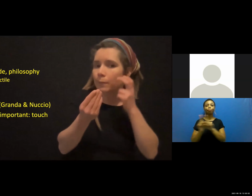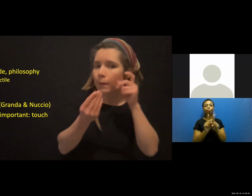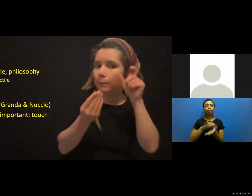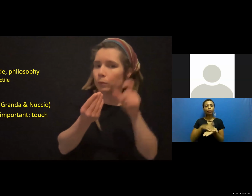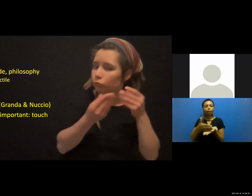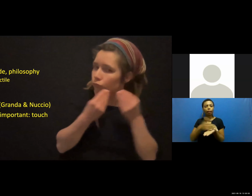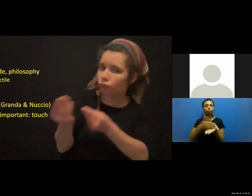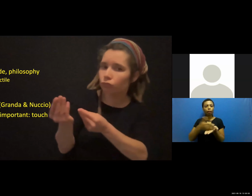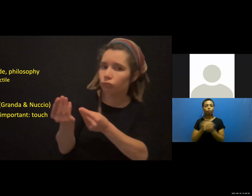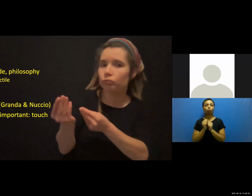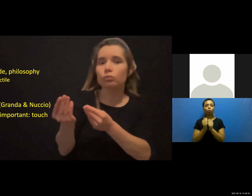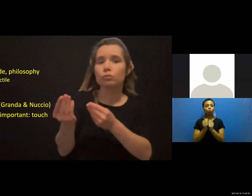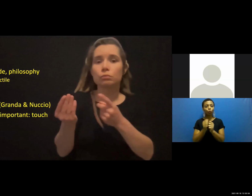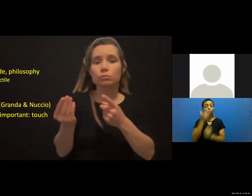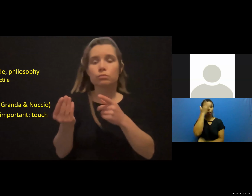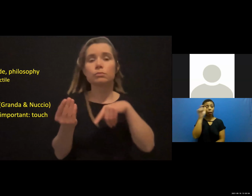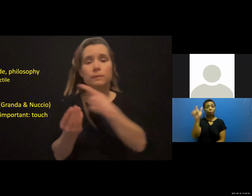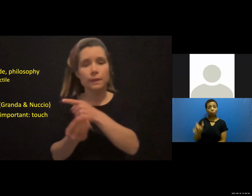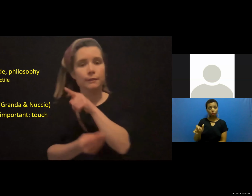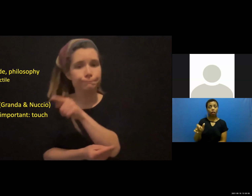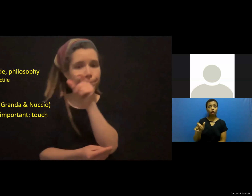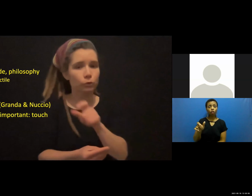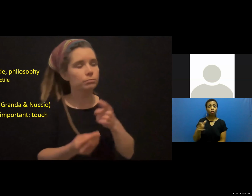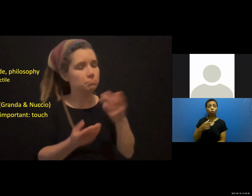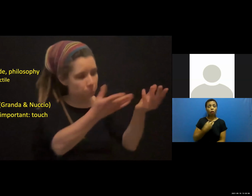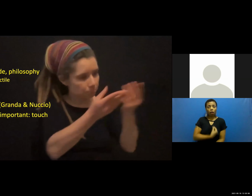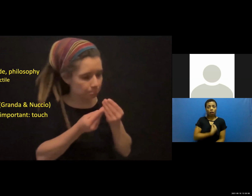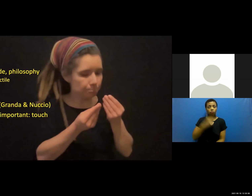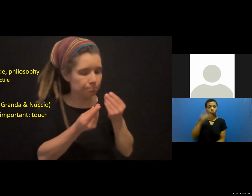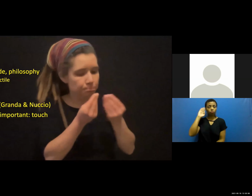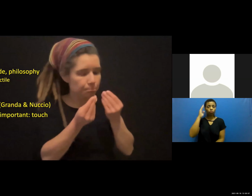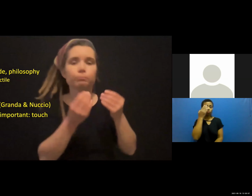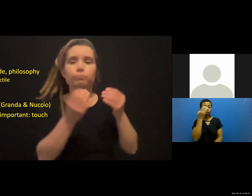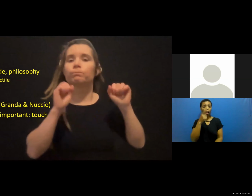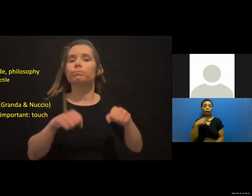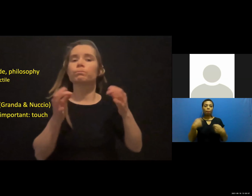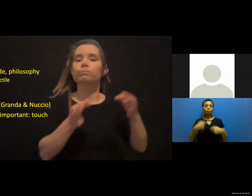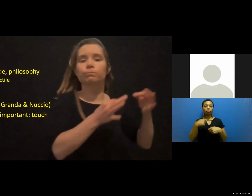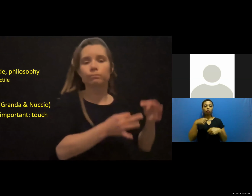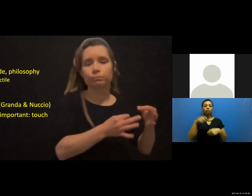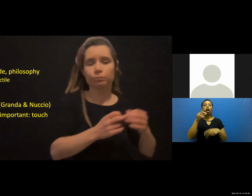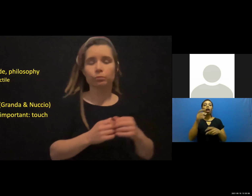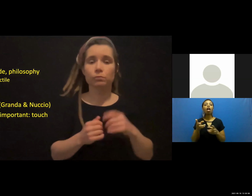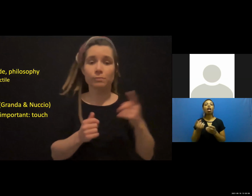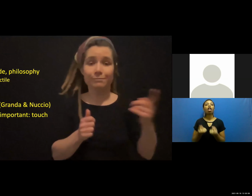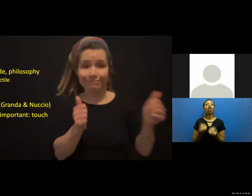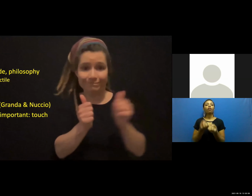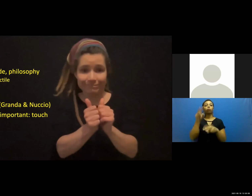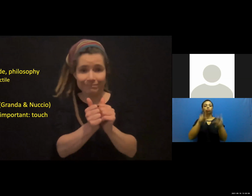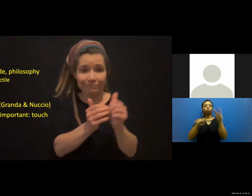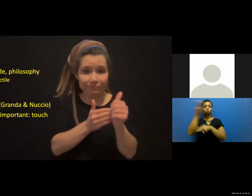this person gives the deaf-blind person visual information. And the person receives